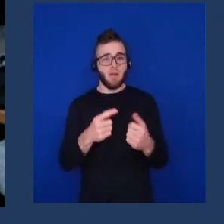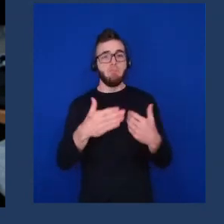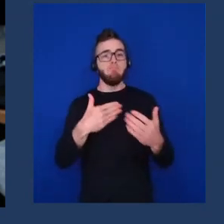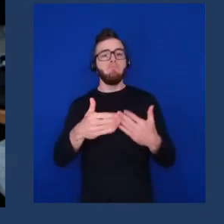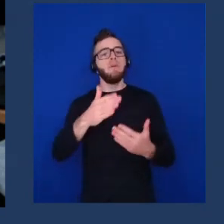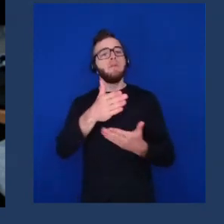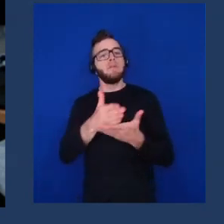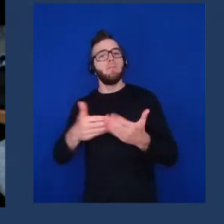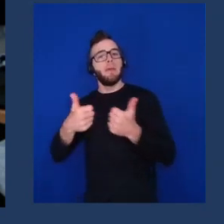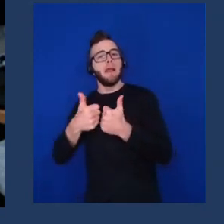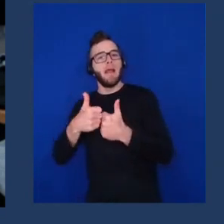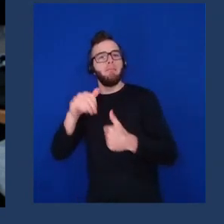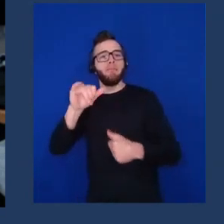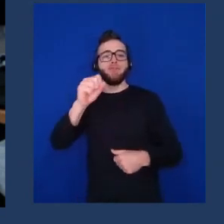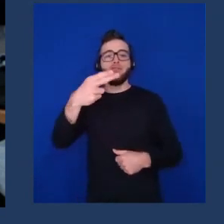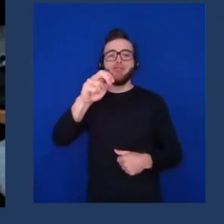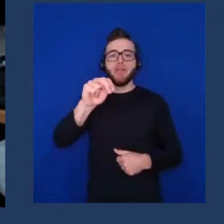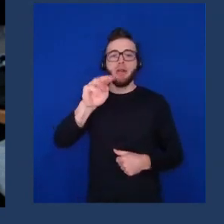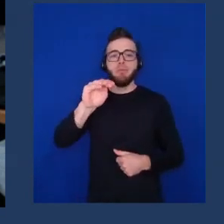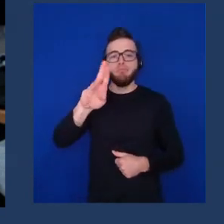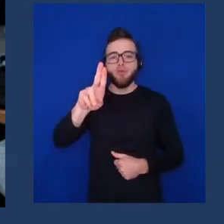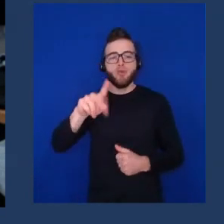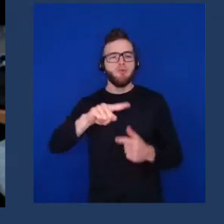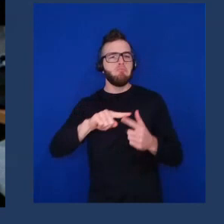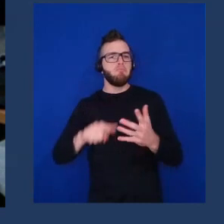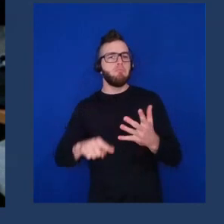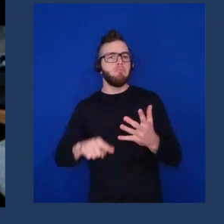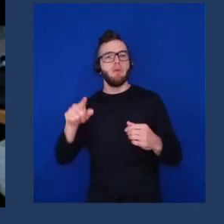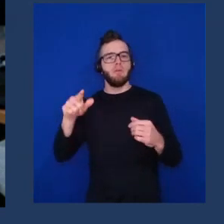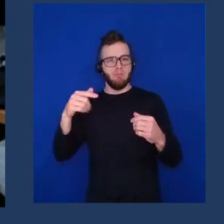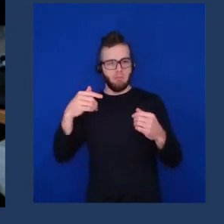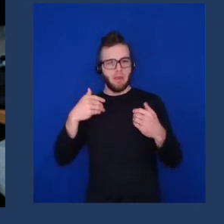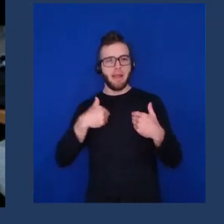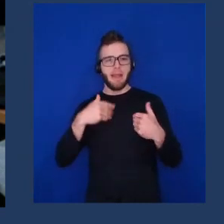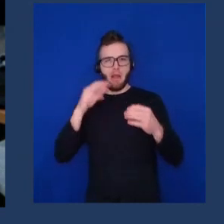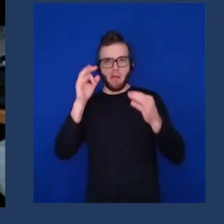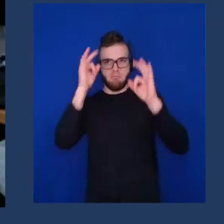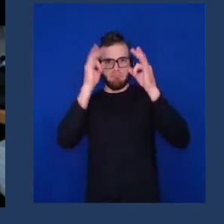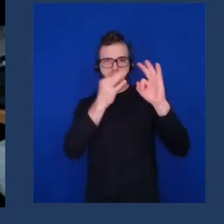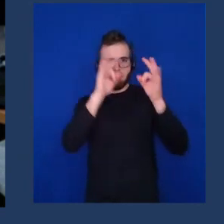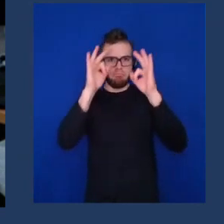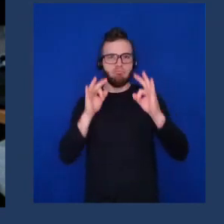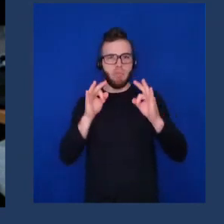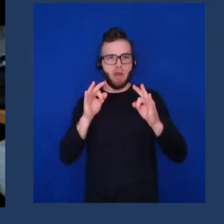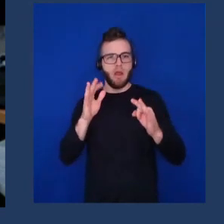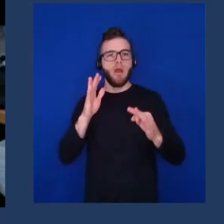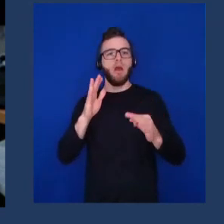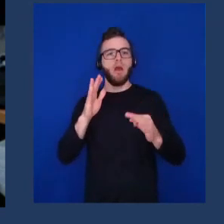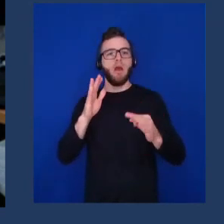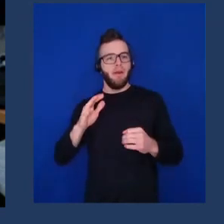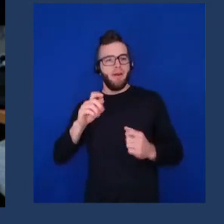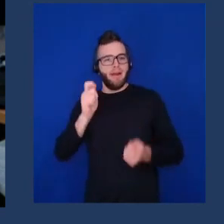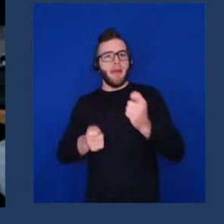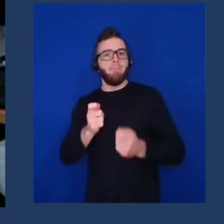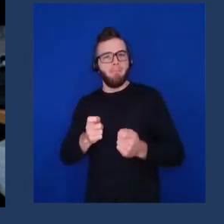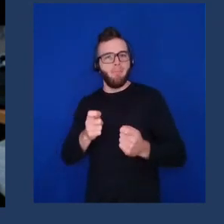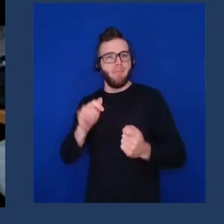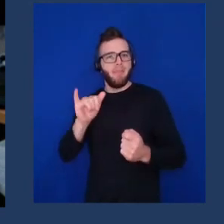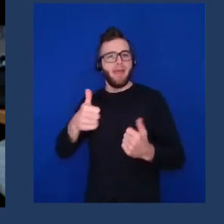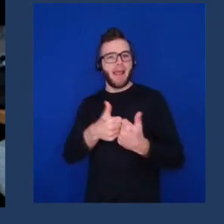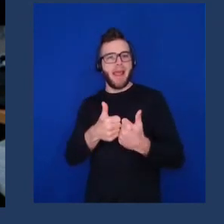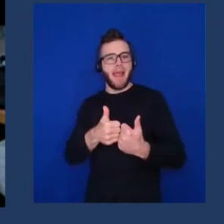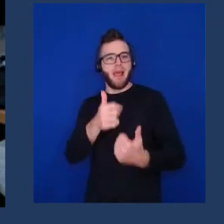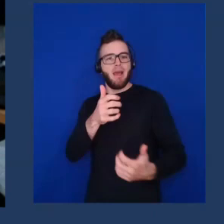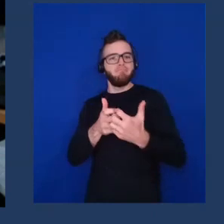single button press to still create awesome effects. And that's a good example of how you could adapt a game to a input like eye